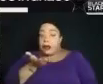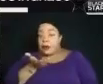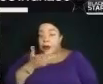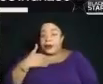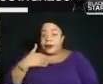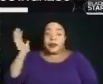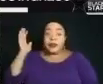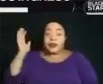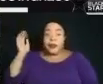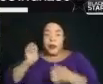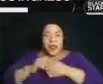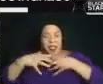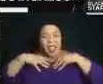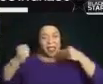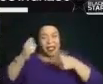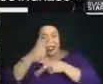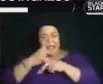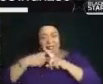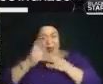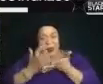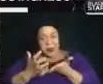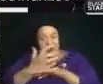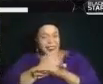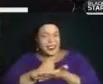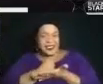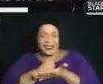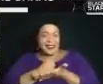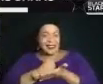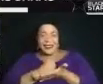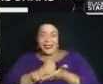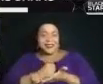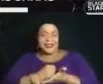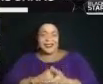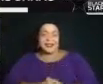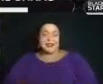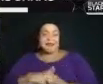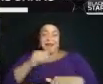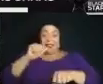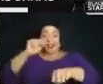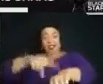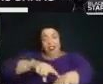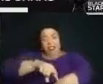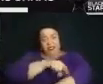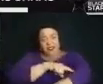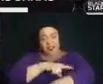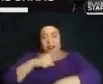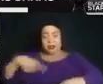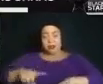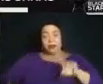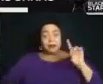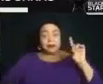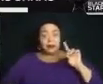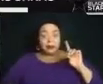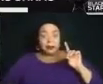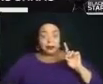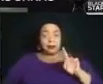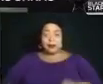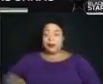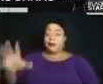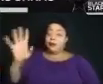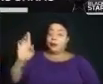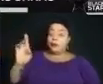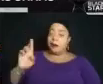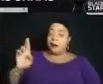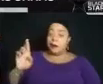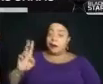As long as 2 Democrats and 4 Republicans block child income tax credits, lift folk up